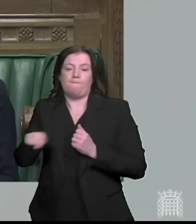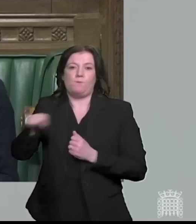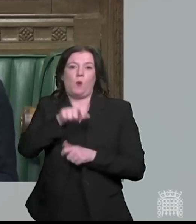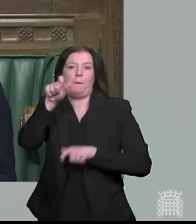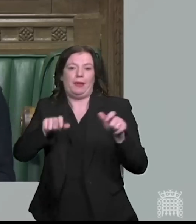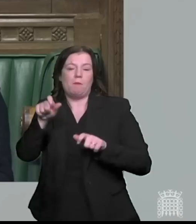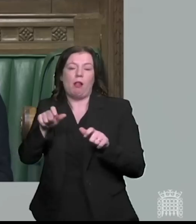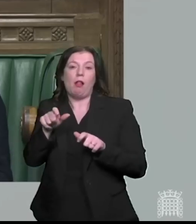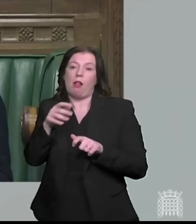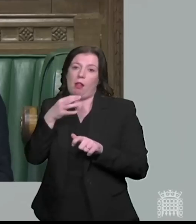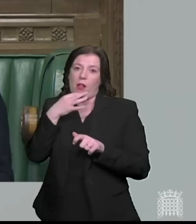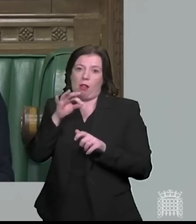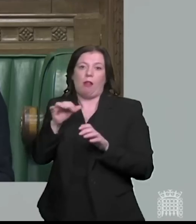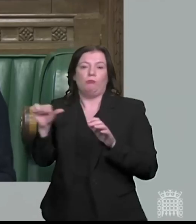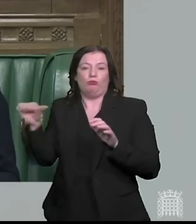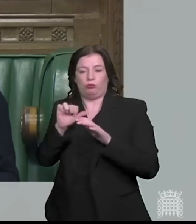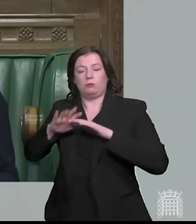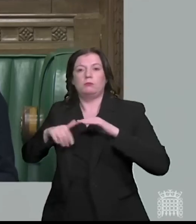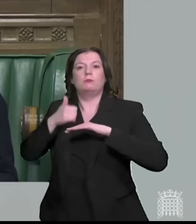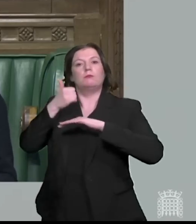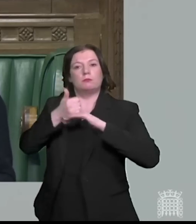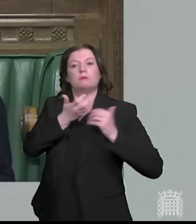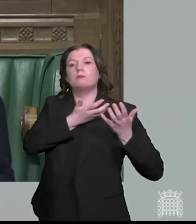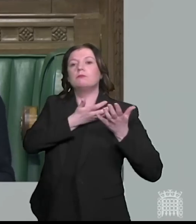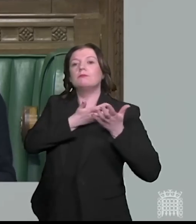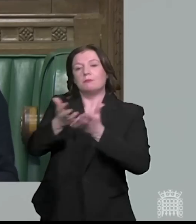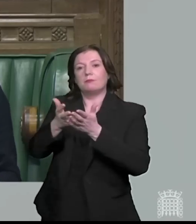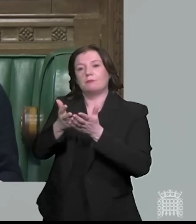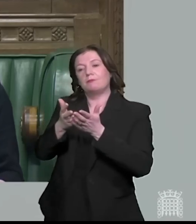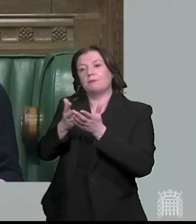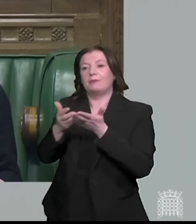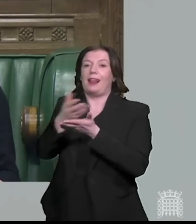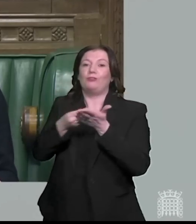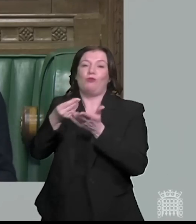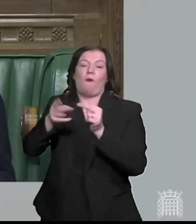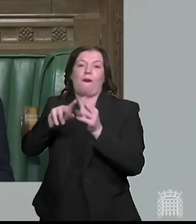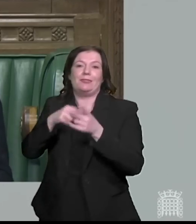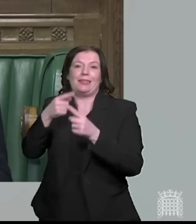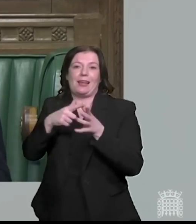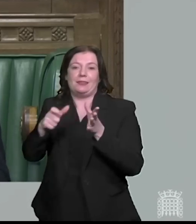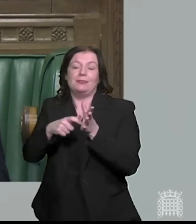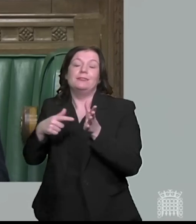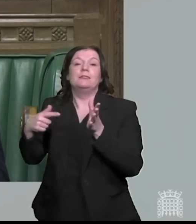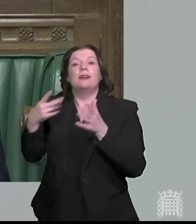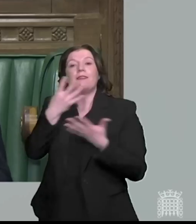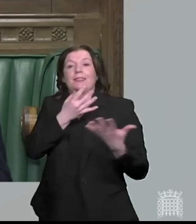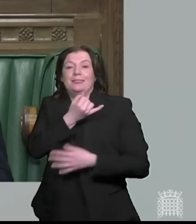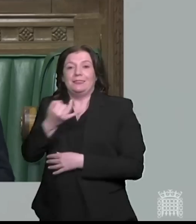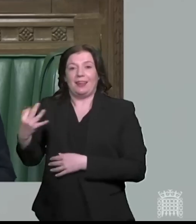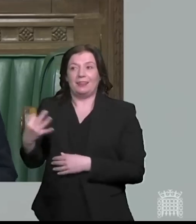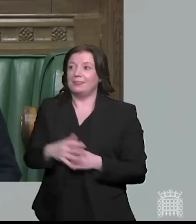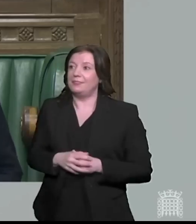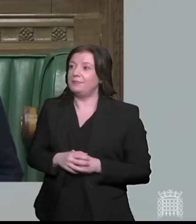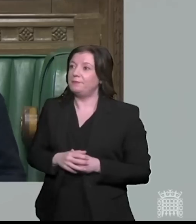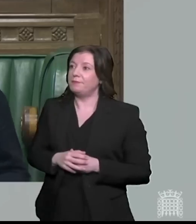this resolution should have statutory effect under the provisions of the Provisional Collection of Taxes Act 1968.